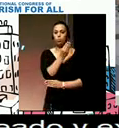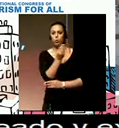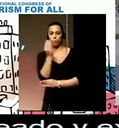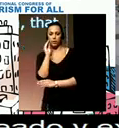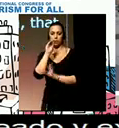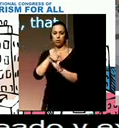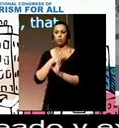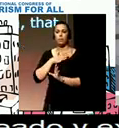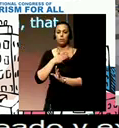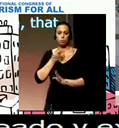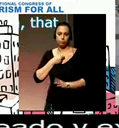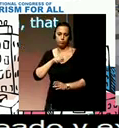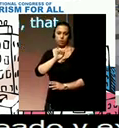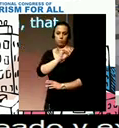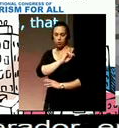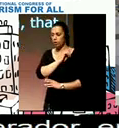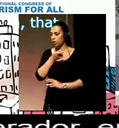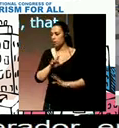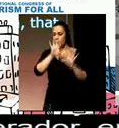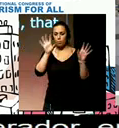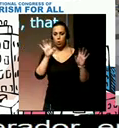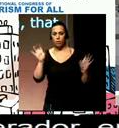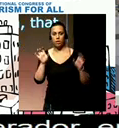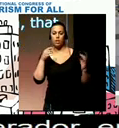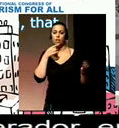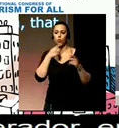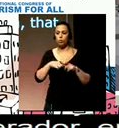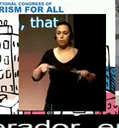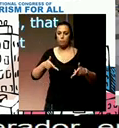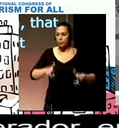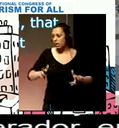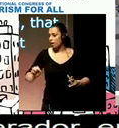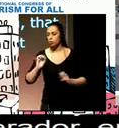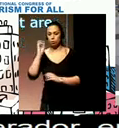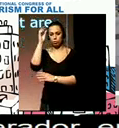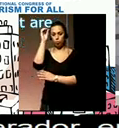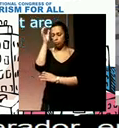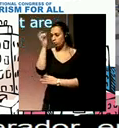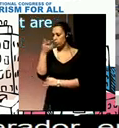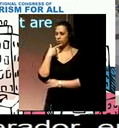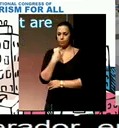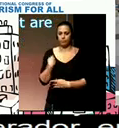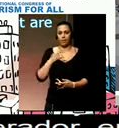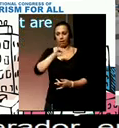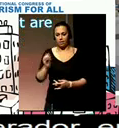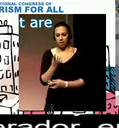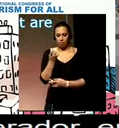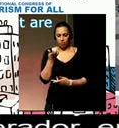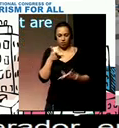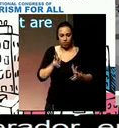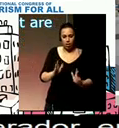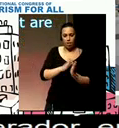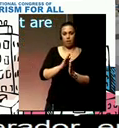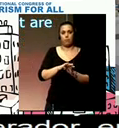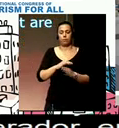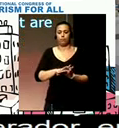These are monuments that are part of the Spanish human heritage. Urban furniture is very important. We all need a bench where